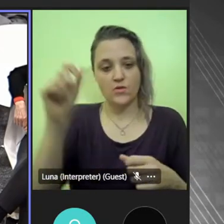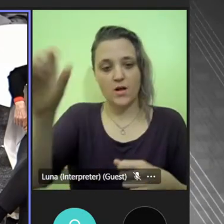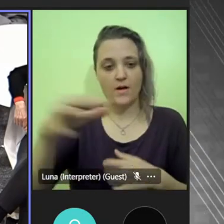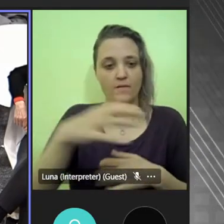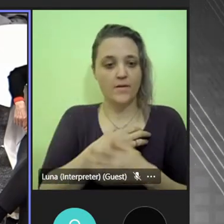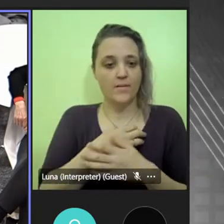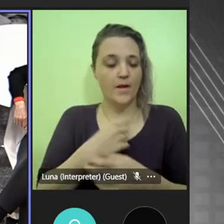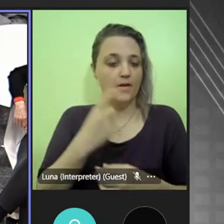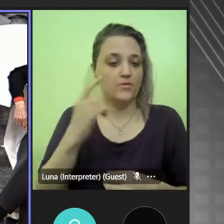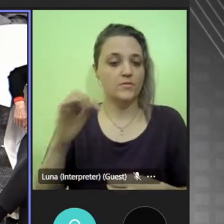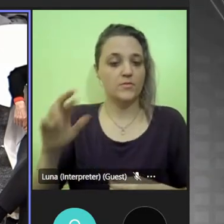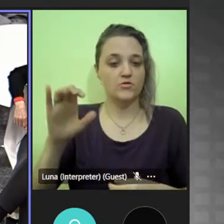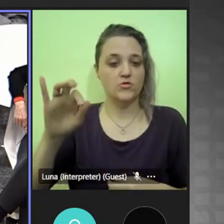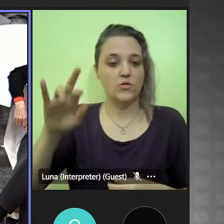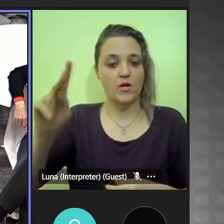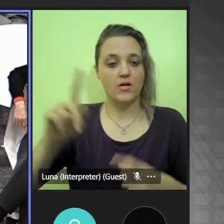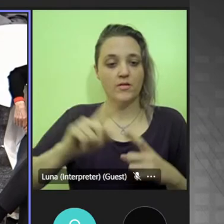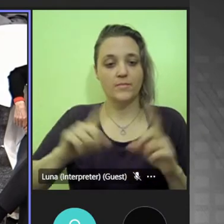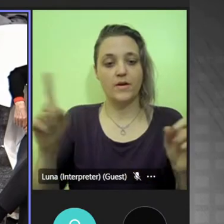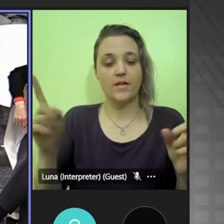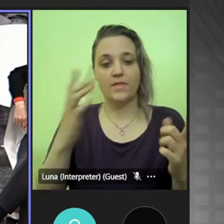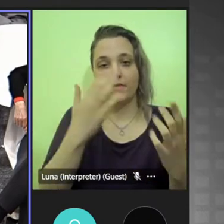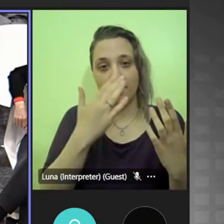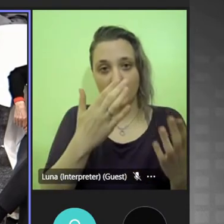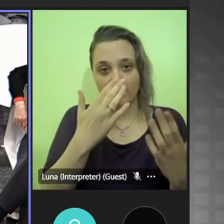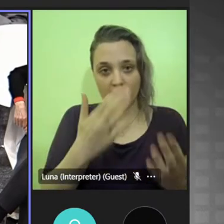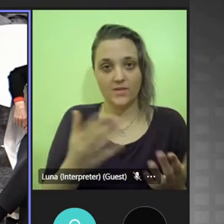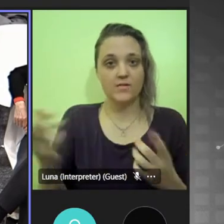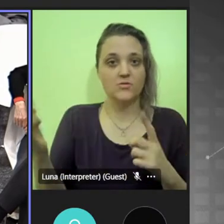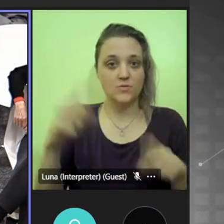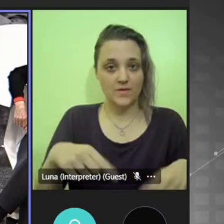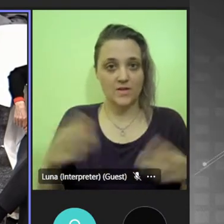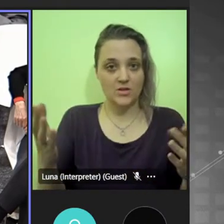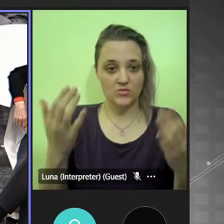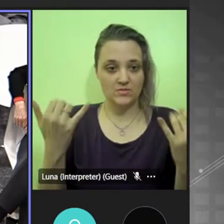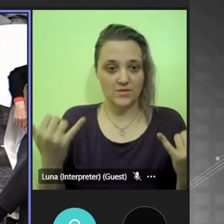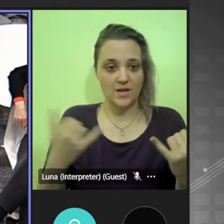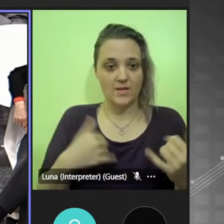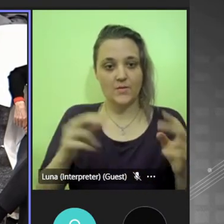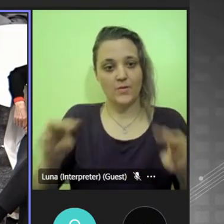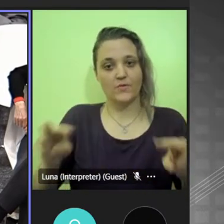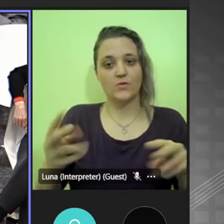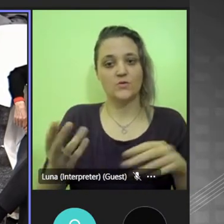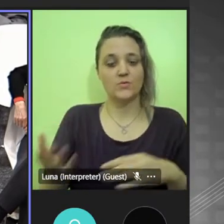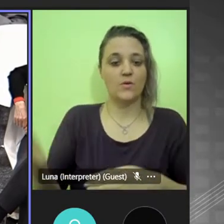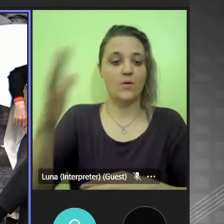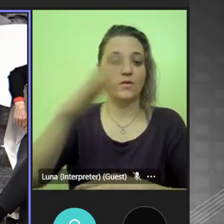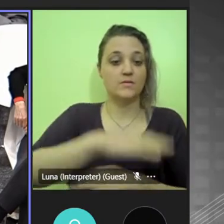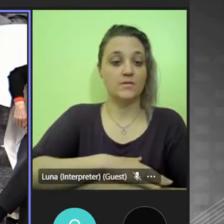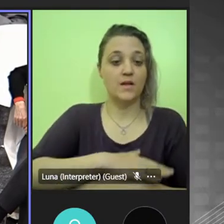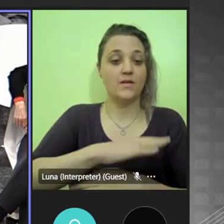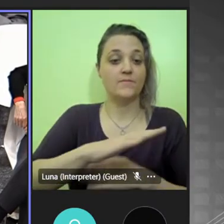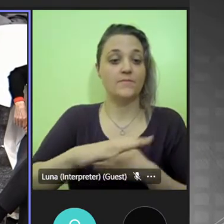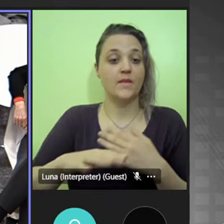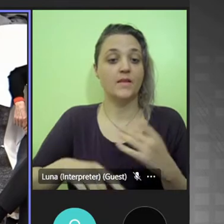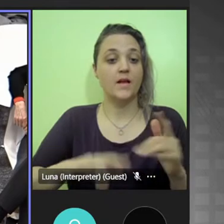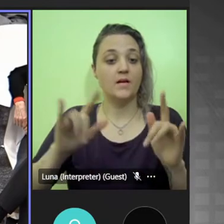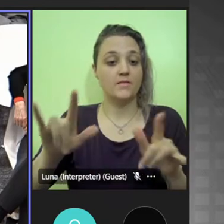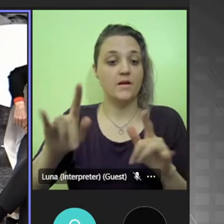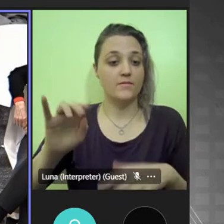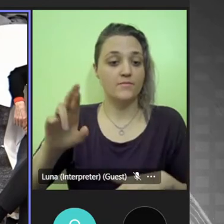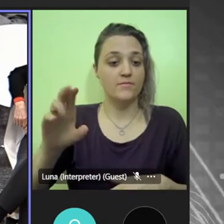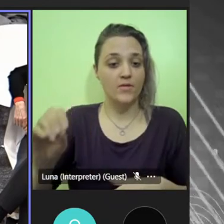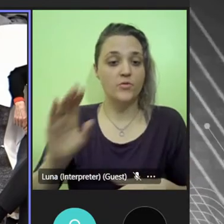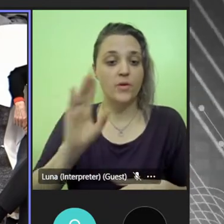gonna drop off a bear from Mr Clark and I'm the next one too but I'm thankful to be here today I've been looking forward to it all day